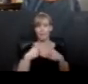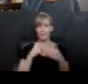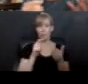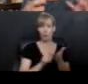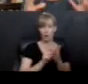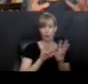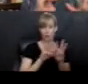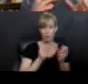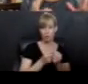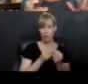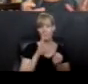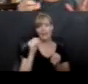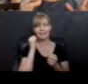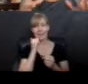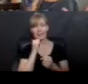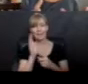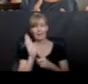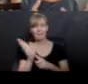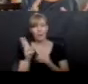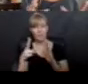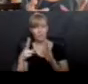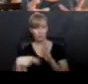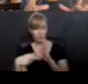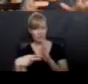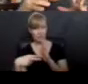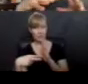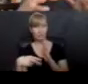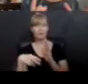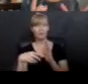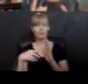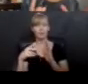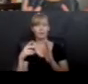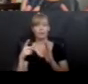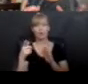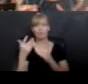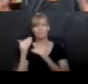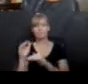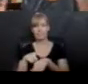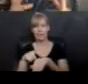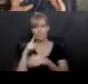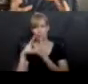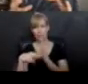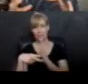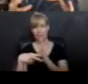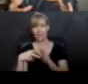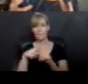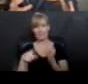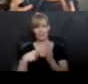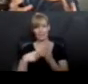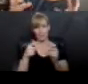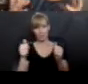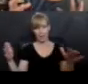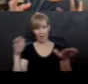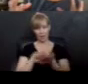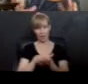daily five or an reading block of time, when sometimes you can bring those things together